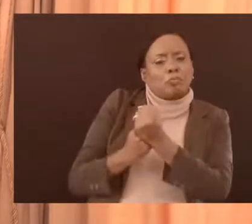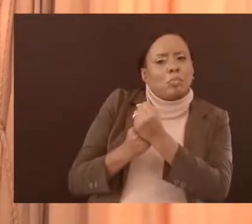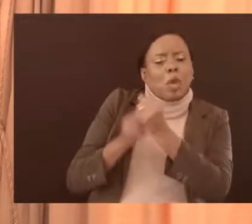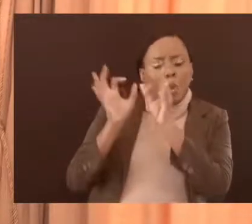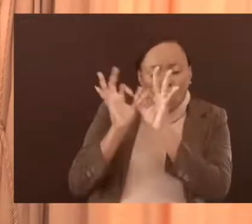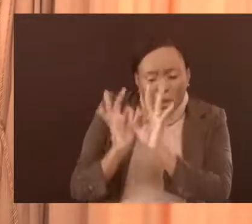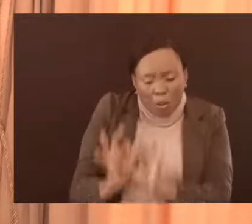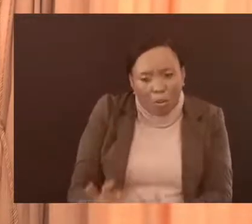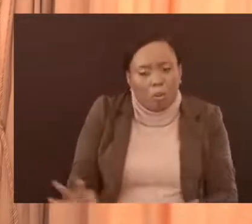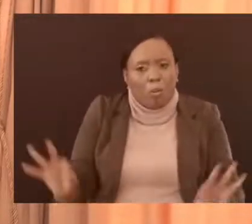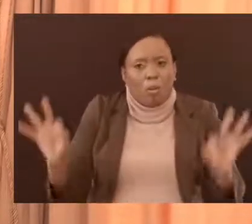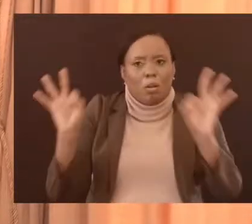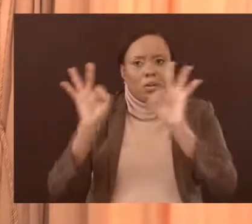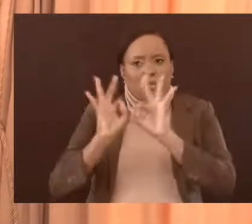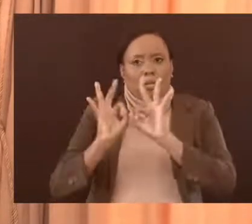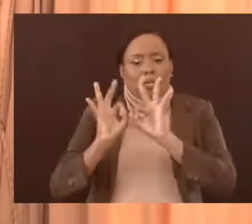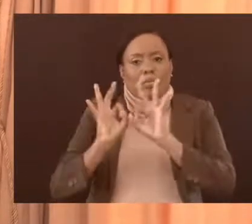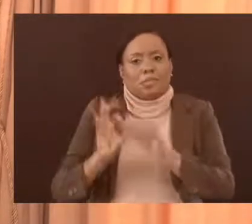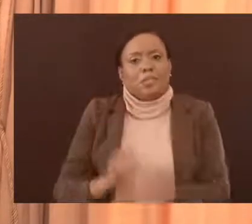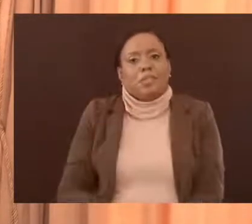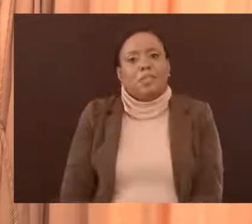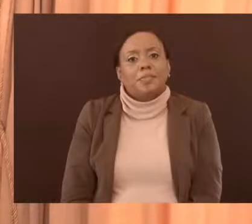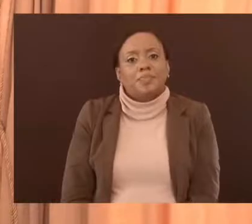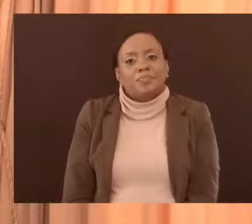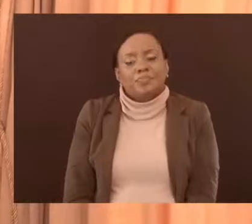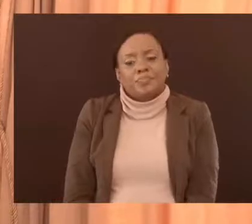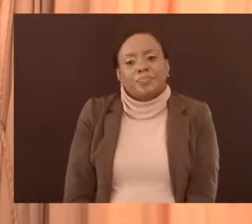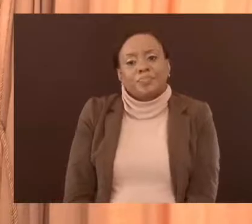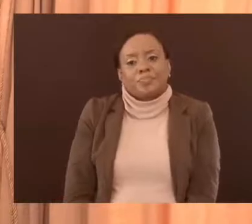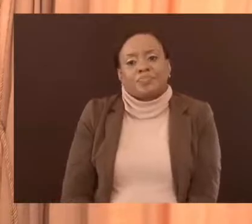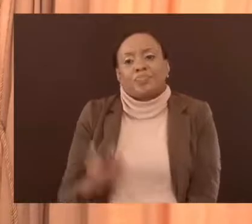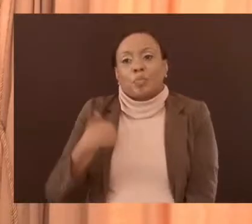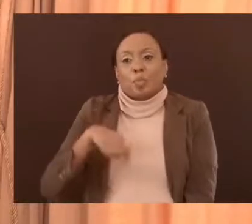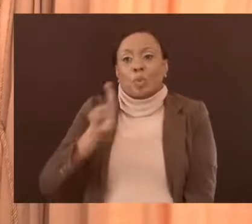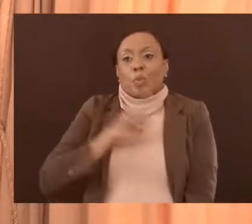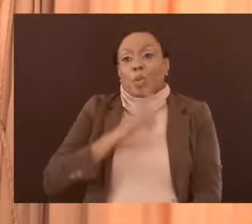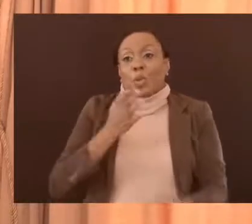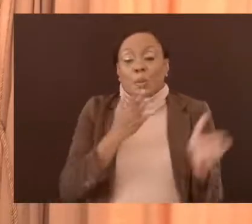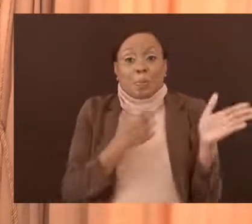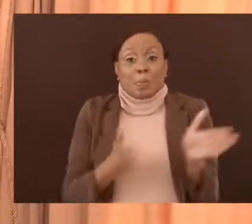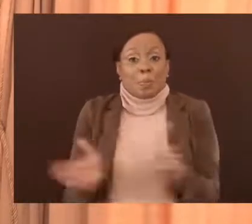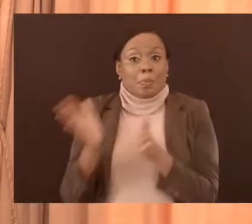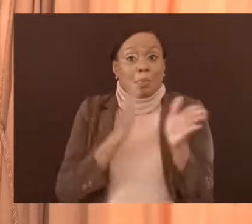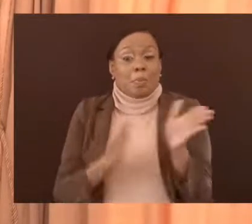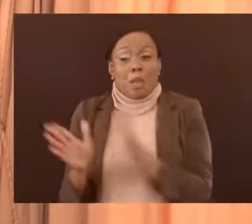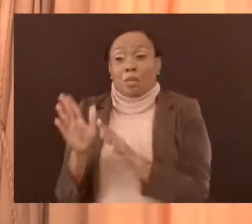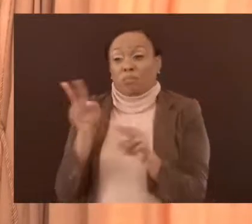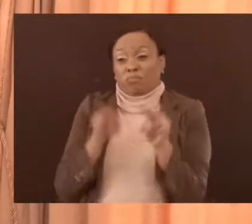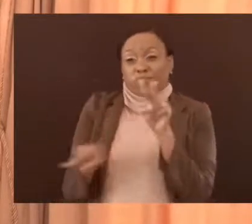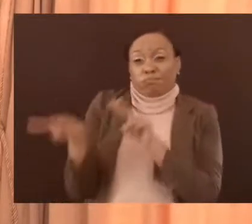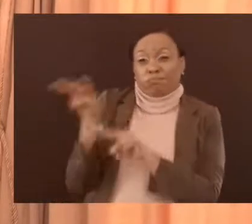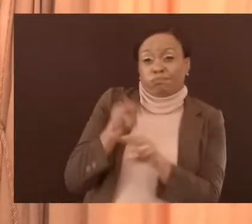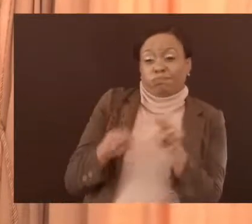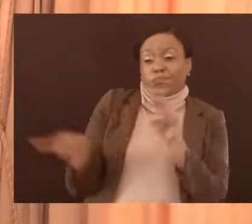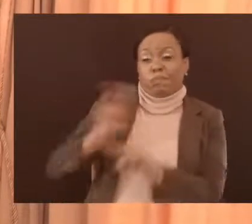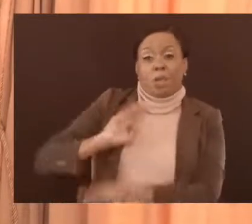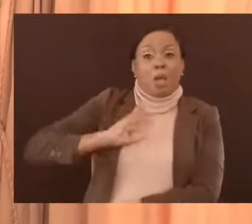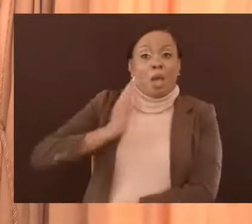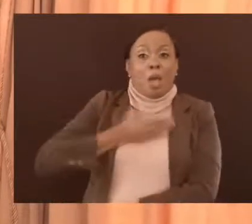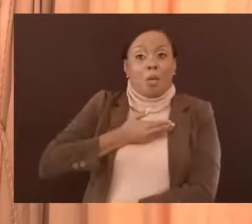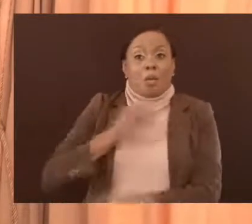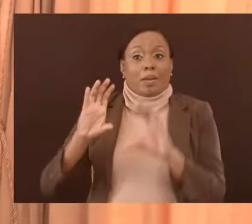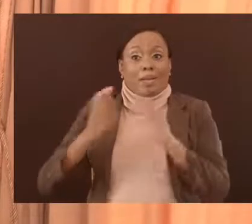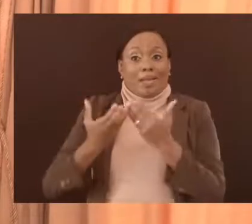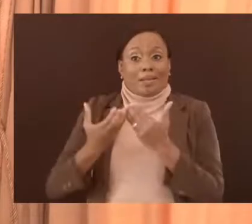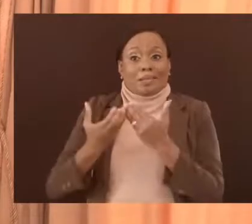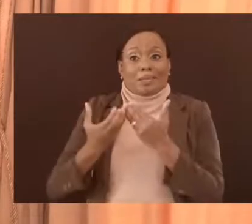import. We plan to continue to observe our classes,